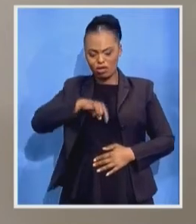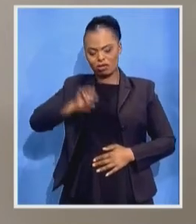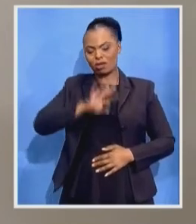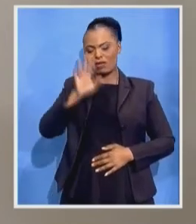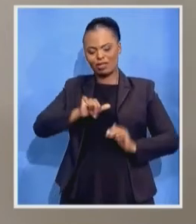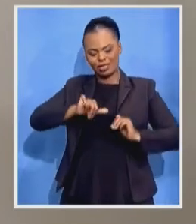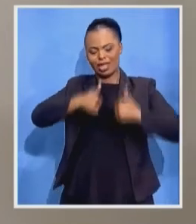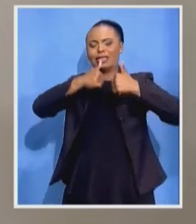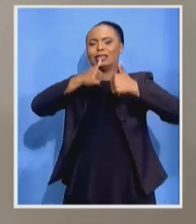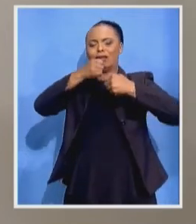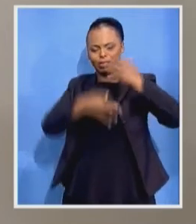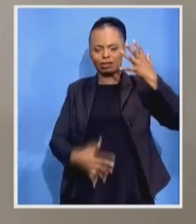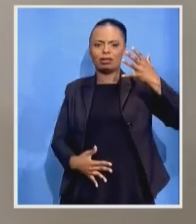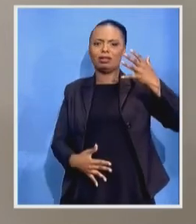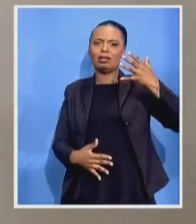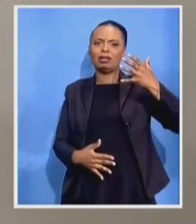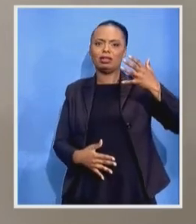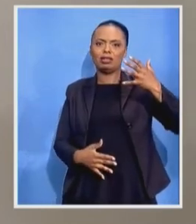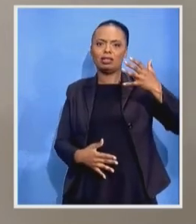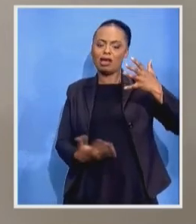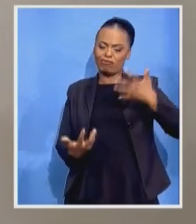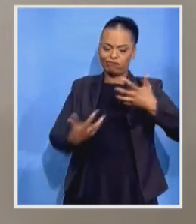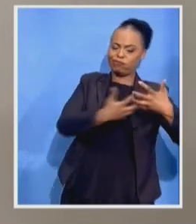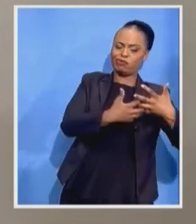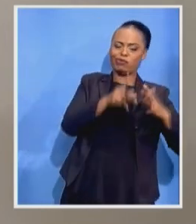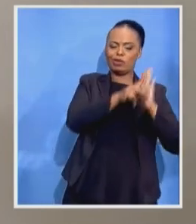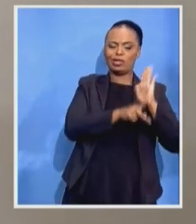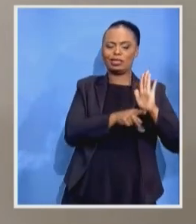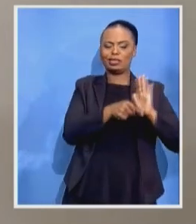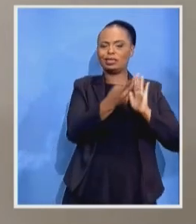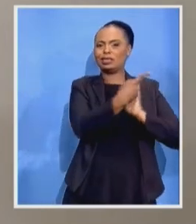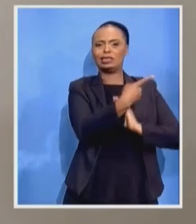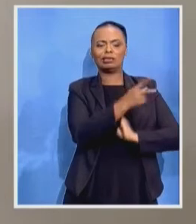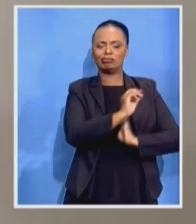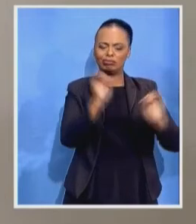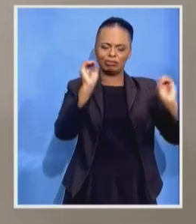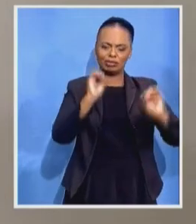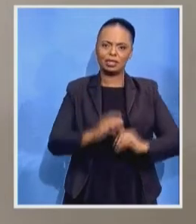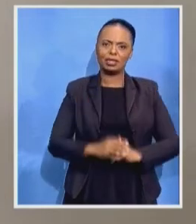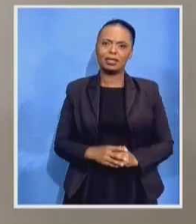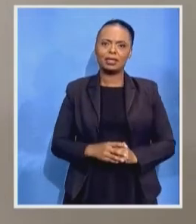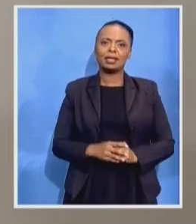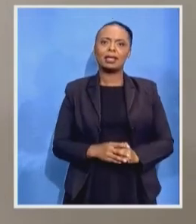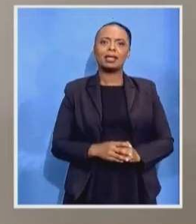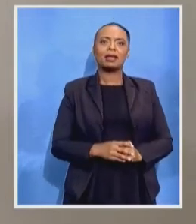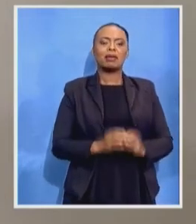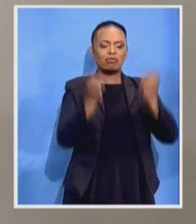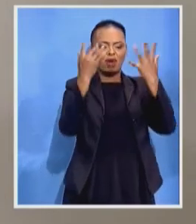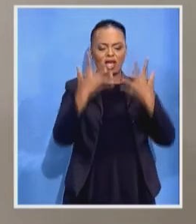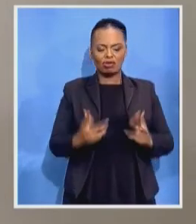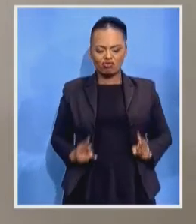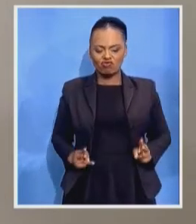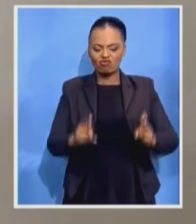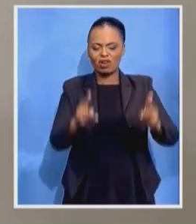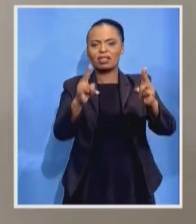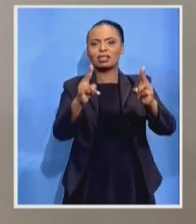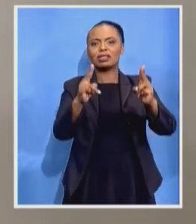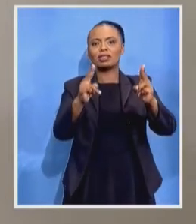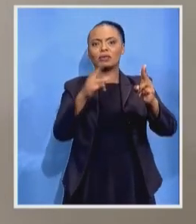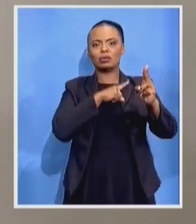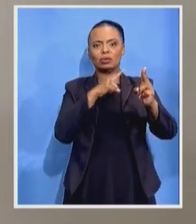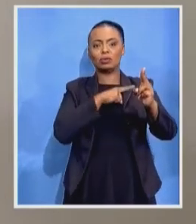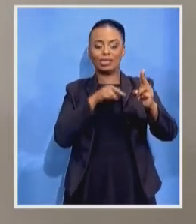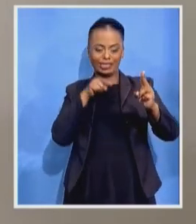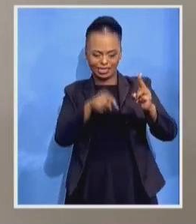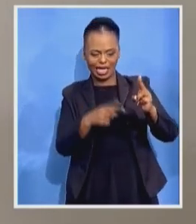fund SAA, for instance, were also deliberately designed to provoke outrage that spurs on the